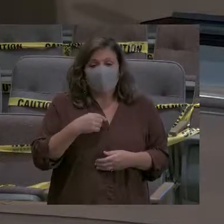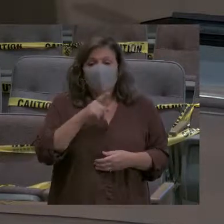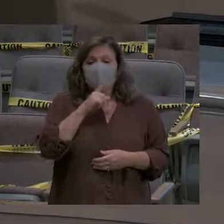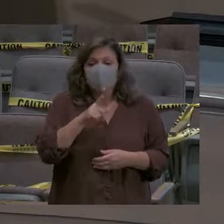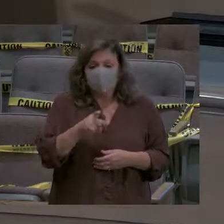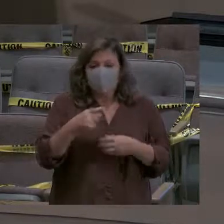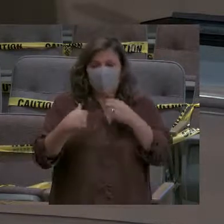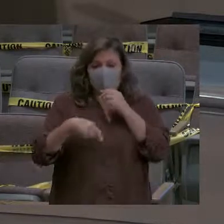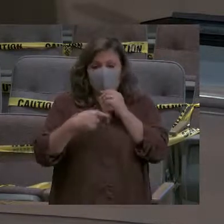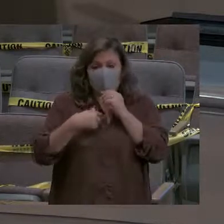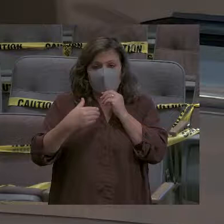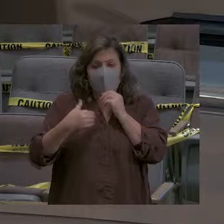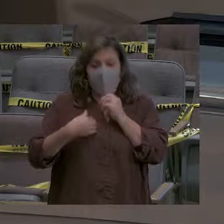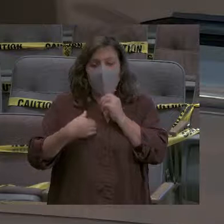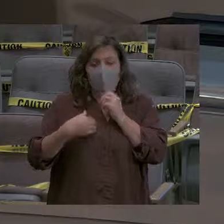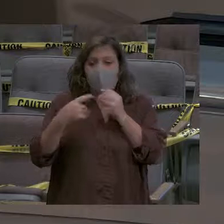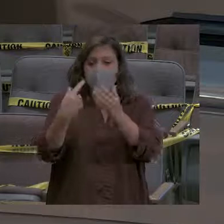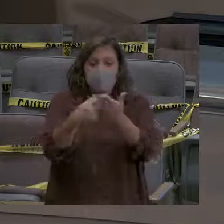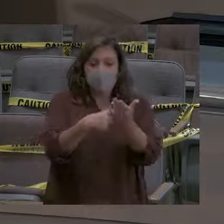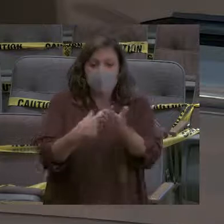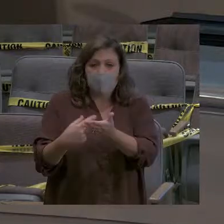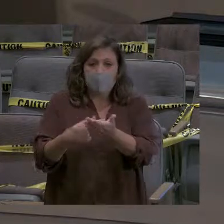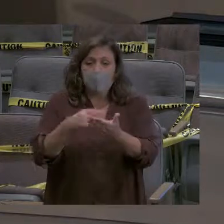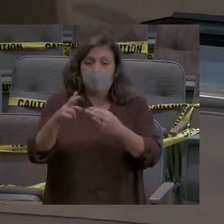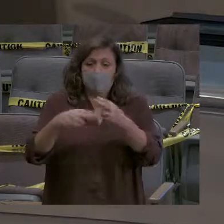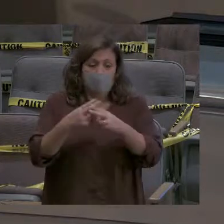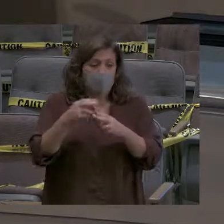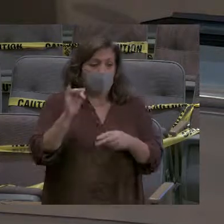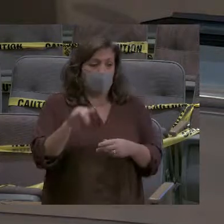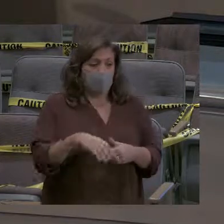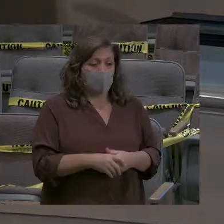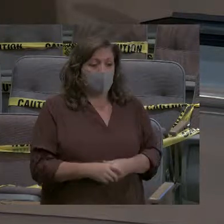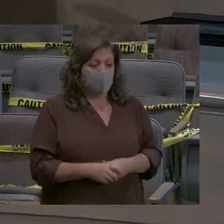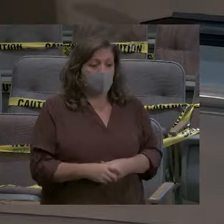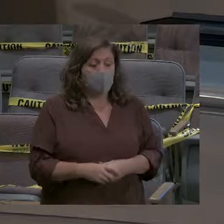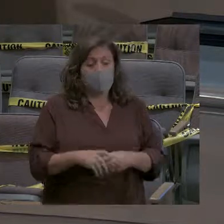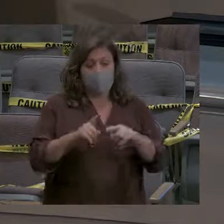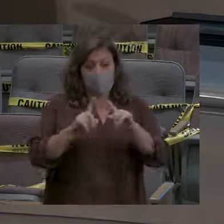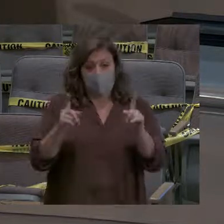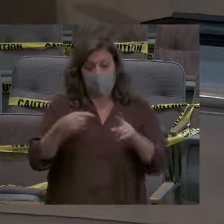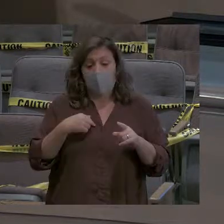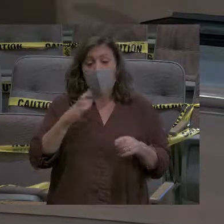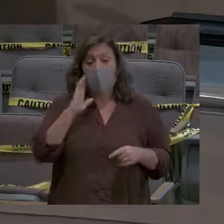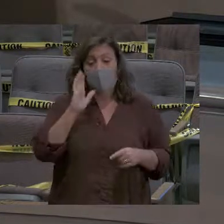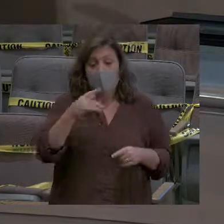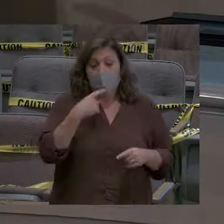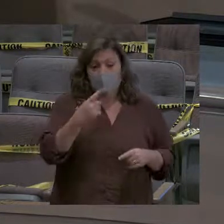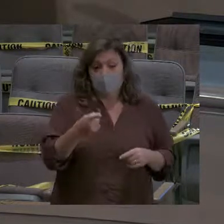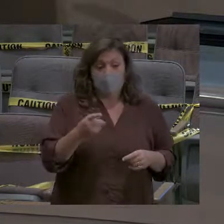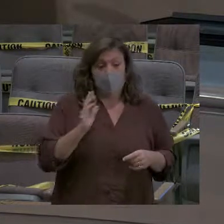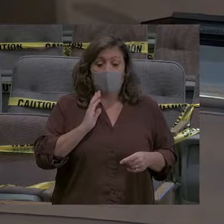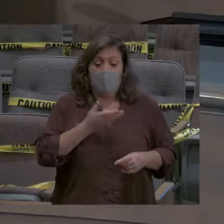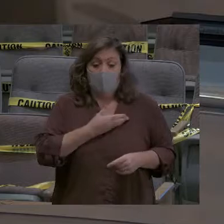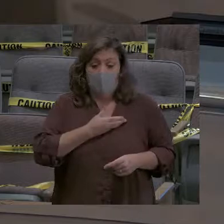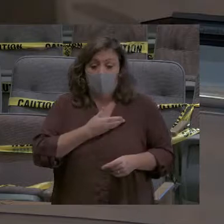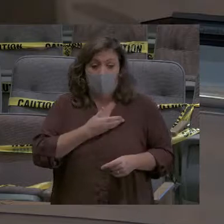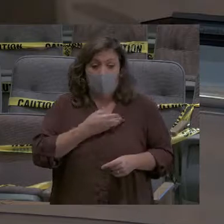can be had that are short of that type of mandate. But what I will say is this: I think our